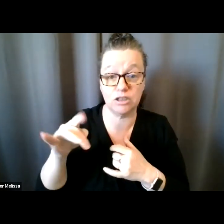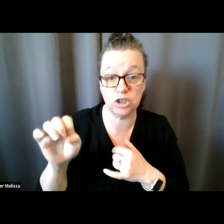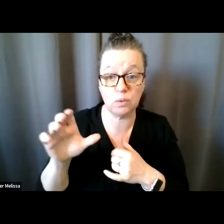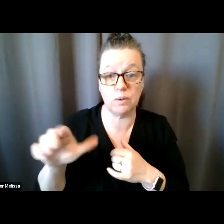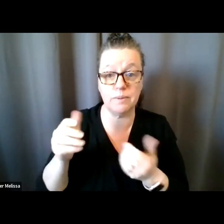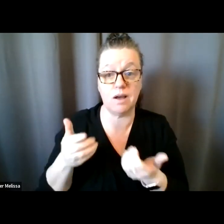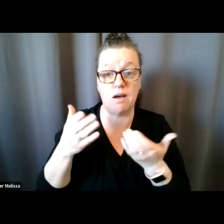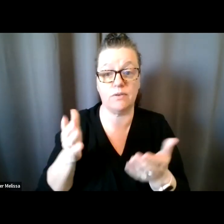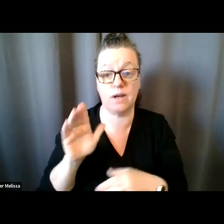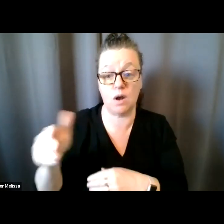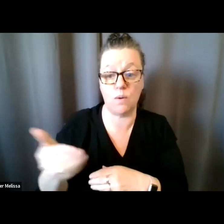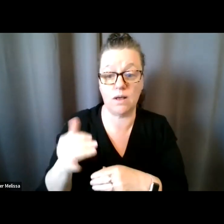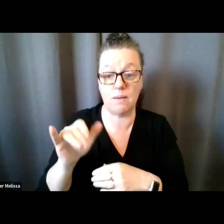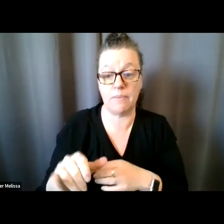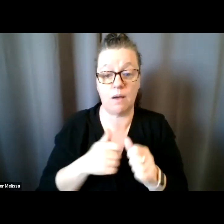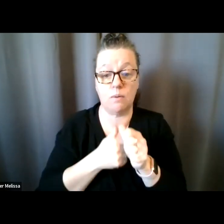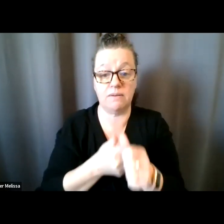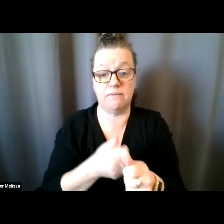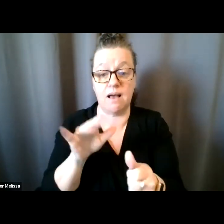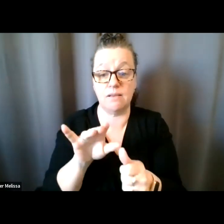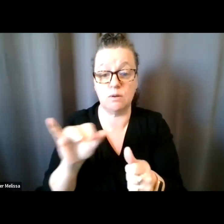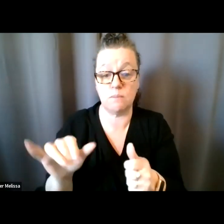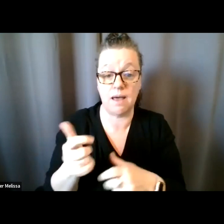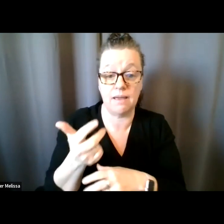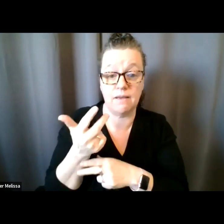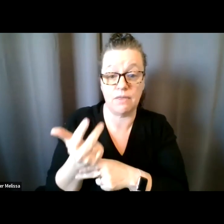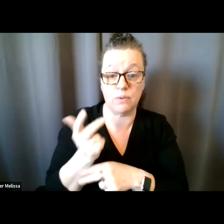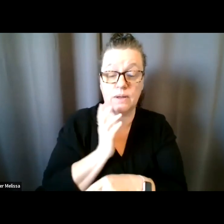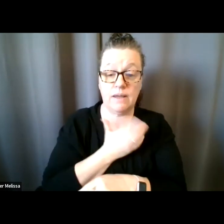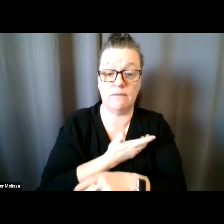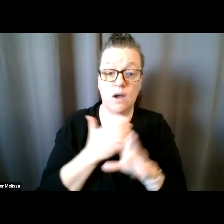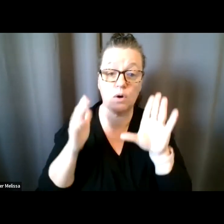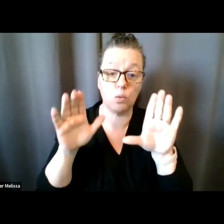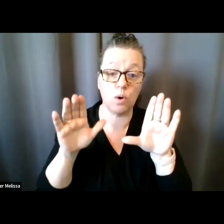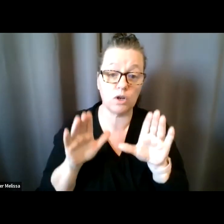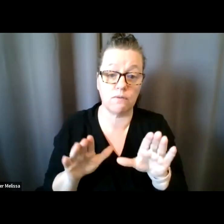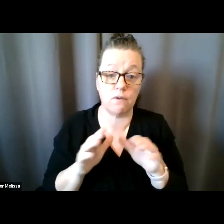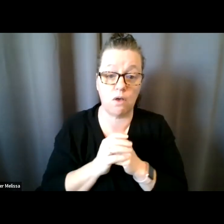welcome, and then that will be followed by 3 of our wonderful